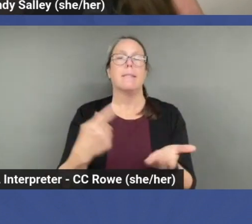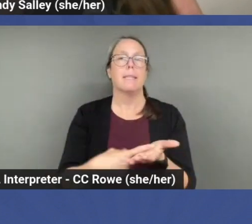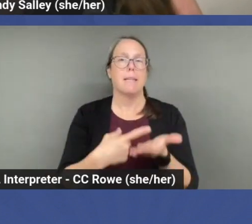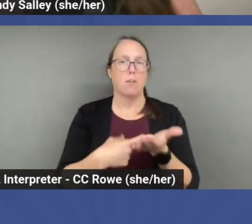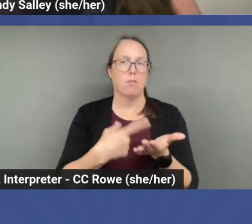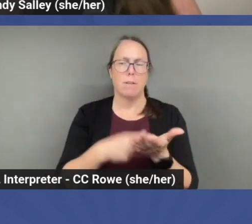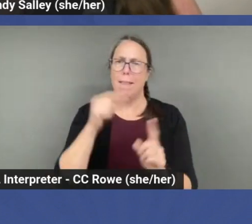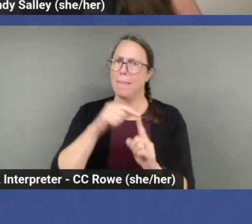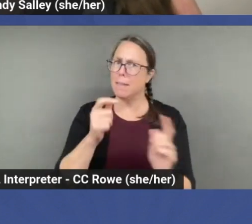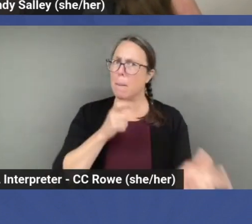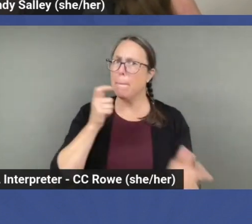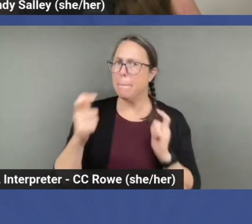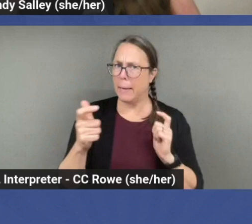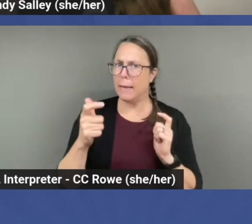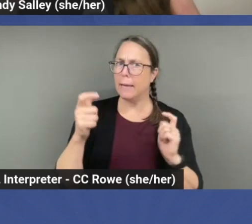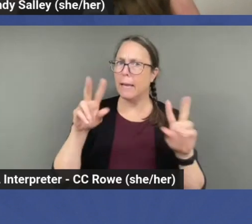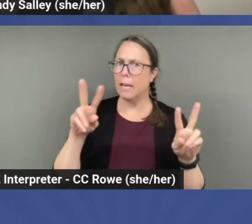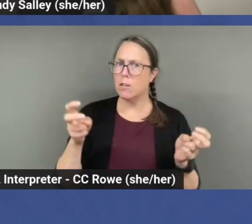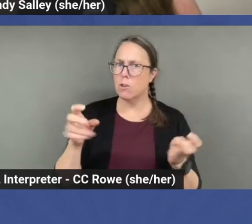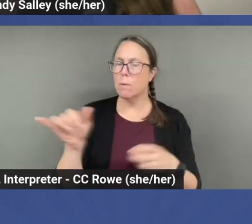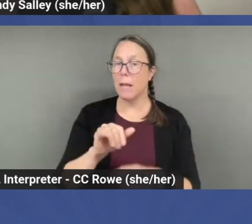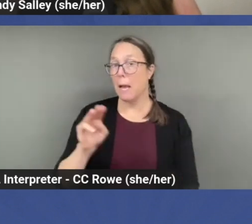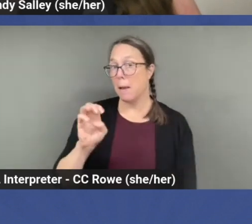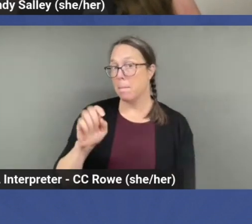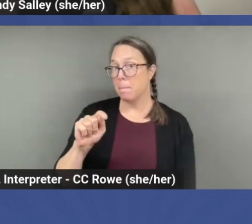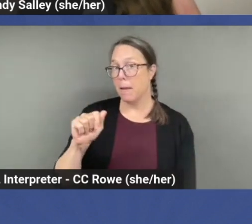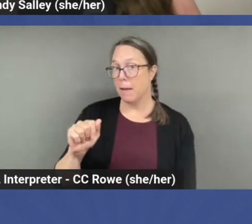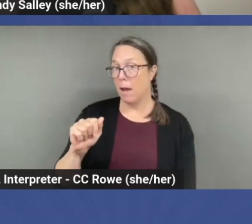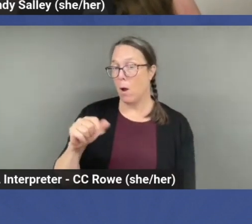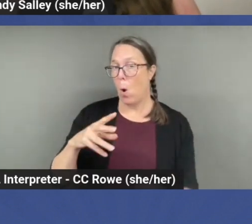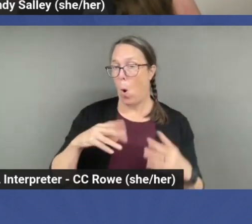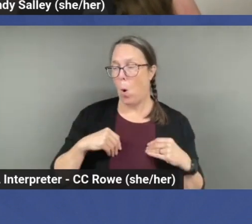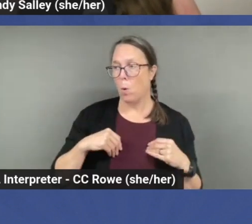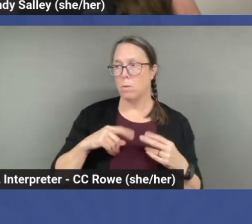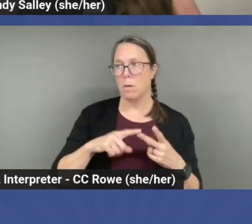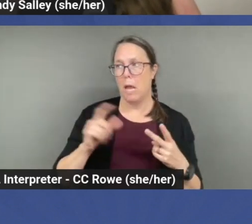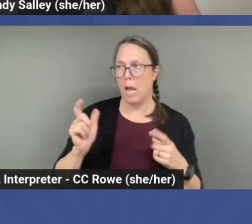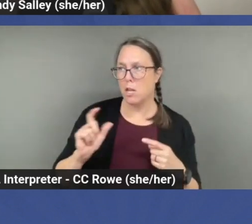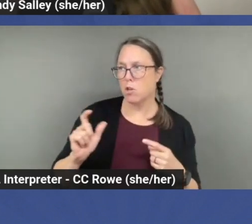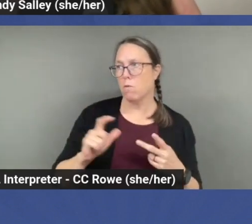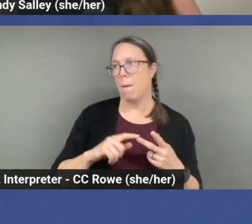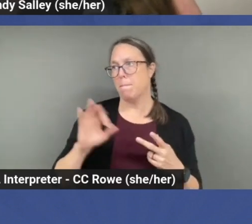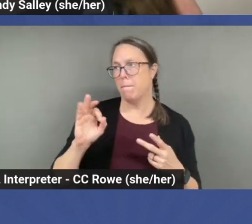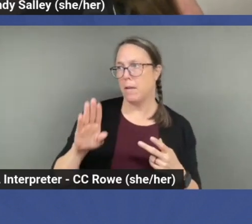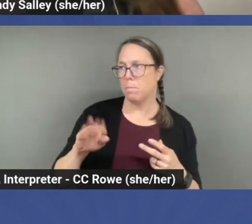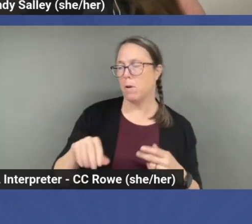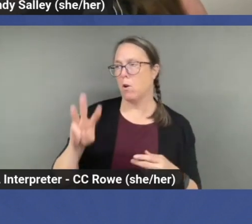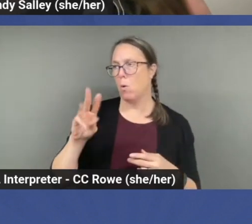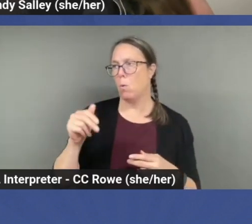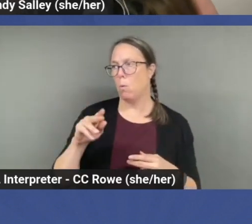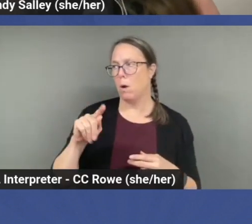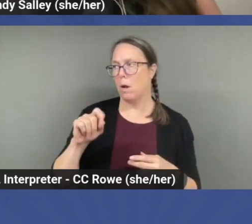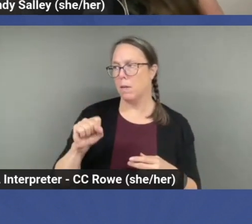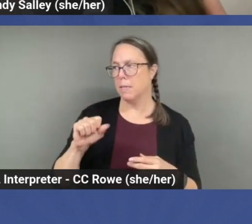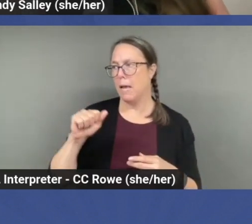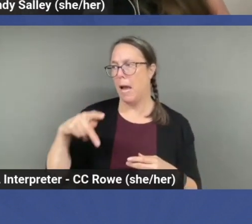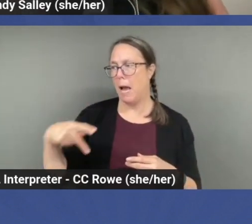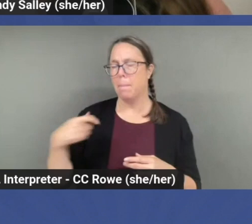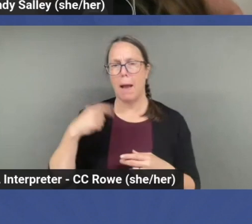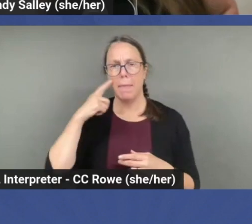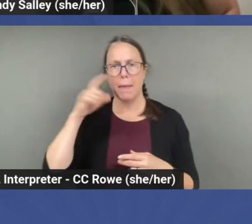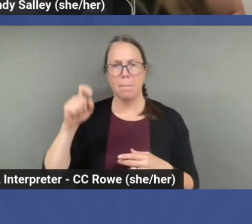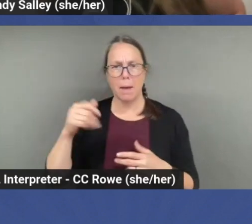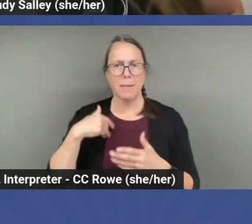for example, Meta owns, right, like Facebook, Instagram, WhatsApp. I think there has to be a diversification of